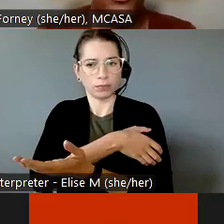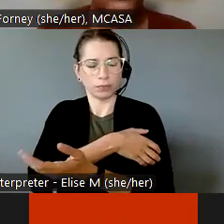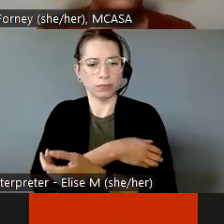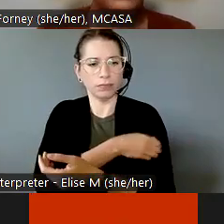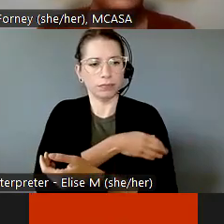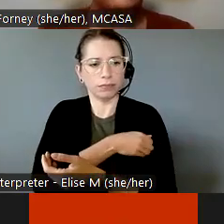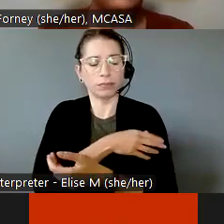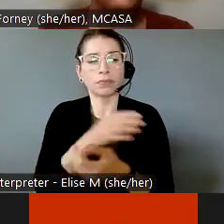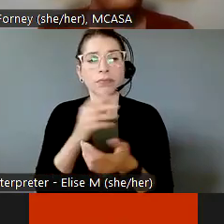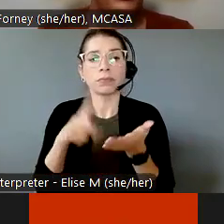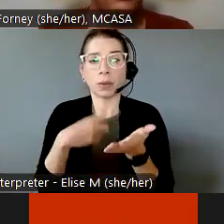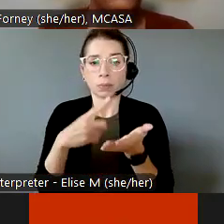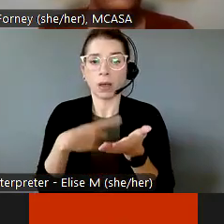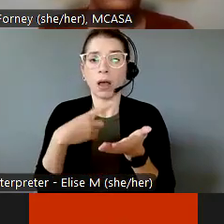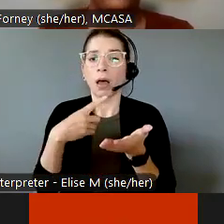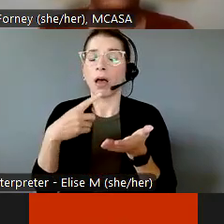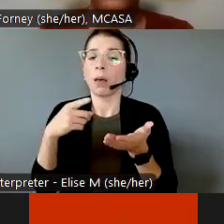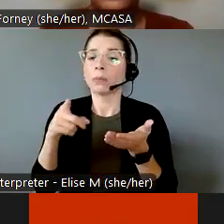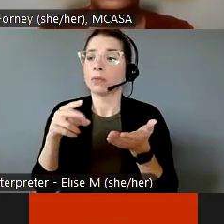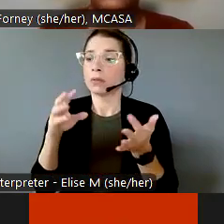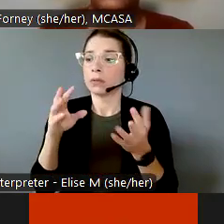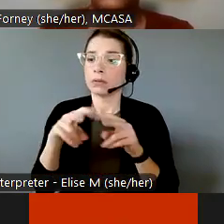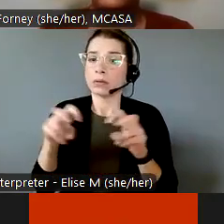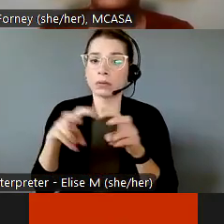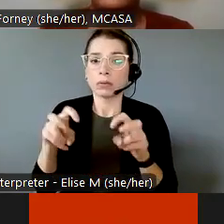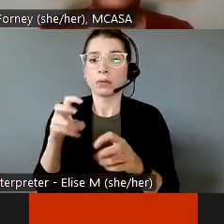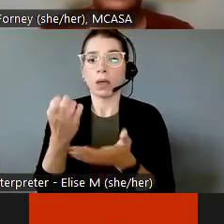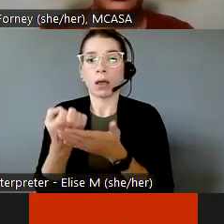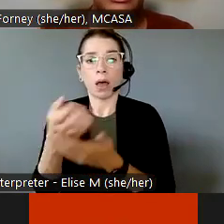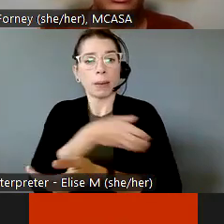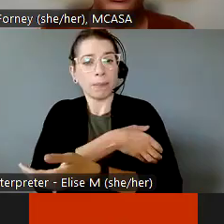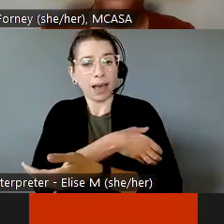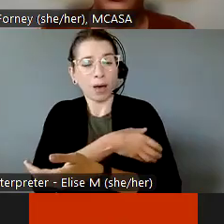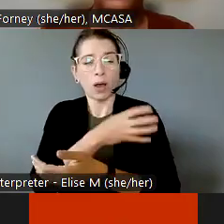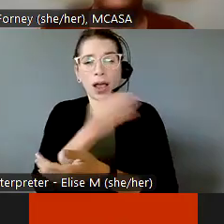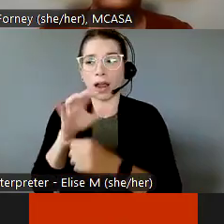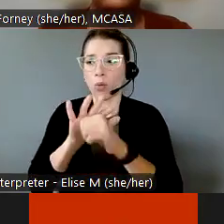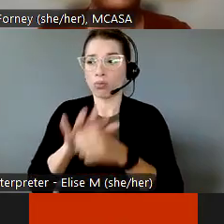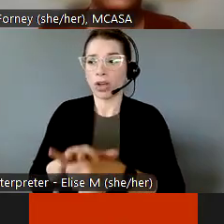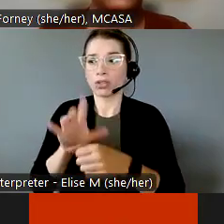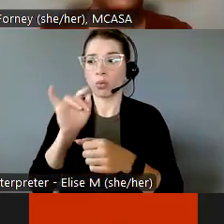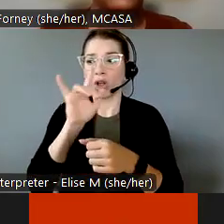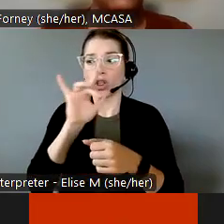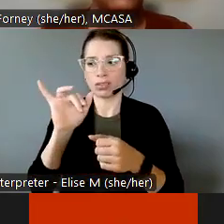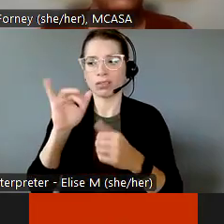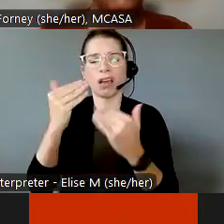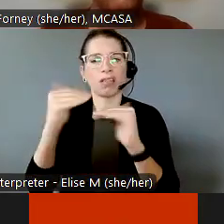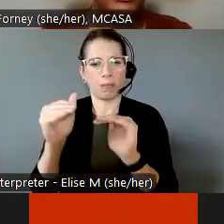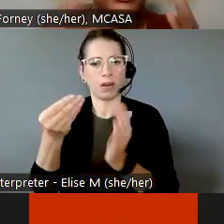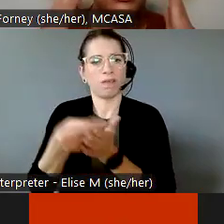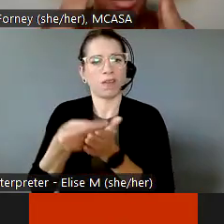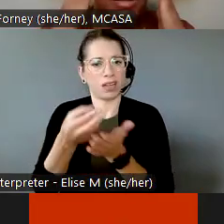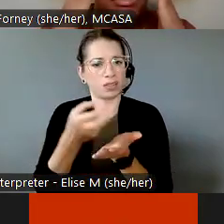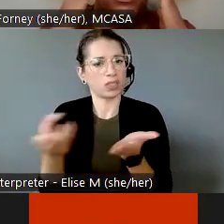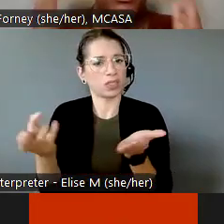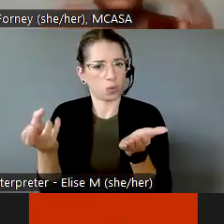So when we look at economic power in oppression, we look at things like limited financial resources.